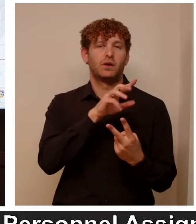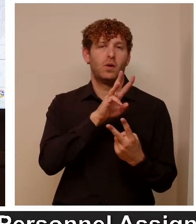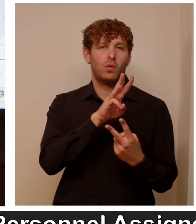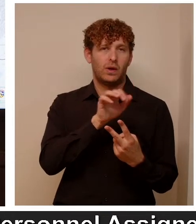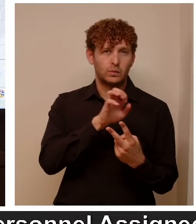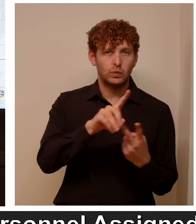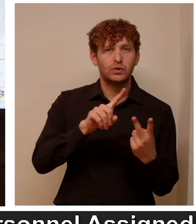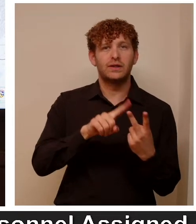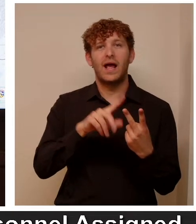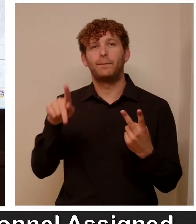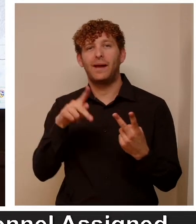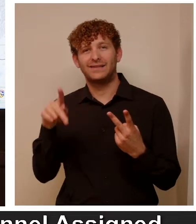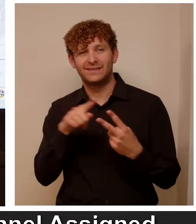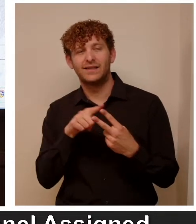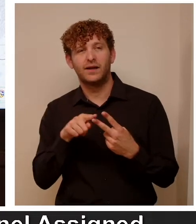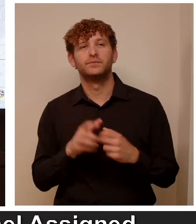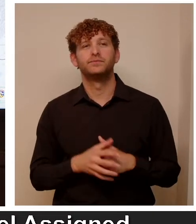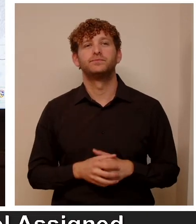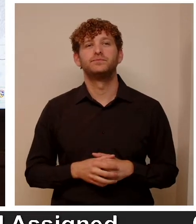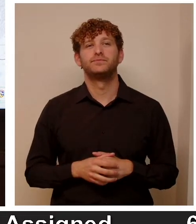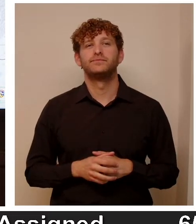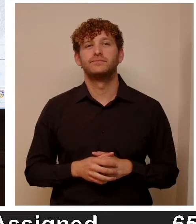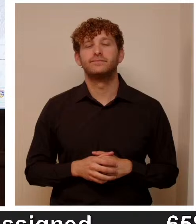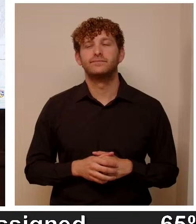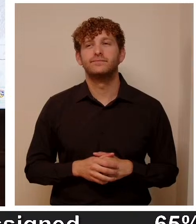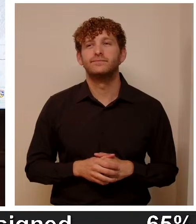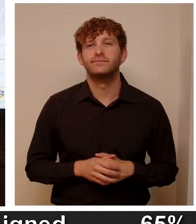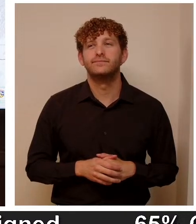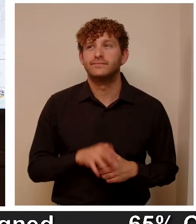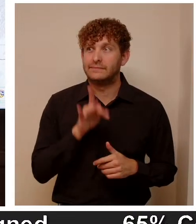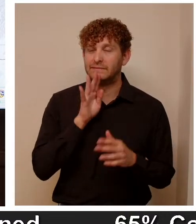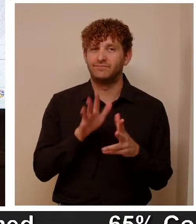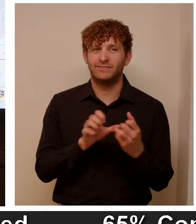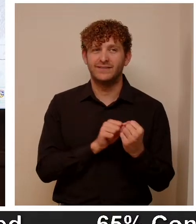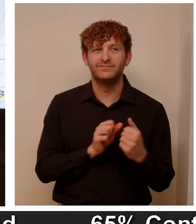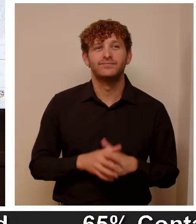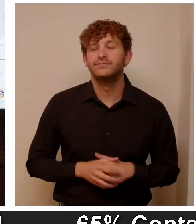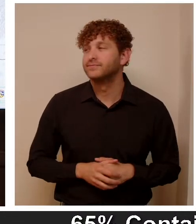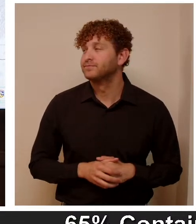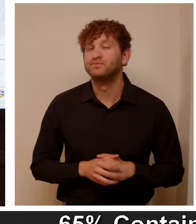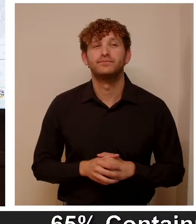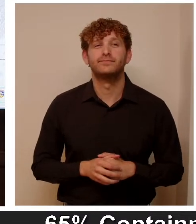Thank you. Next up, our incident commanders, Alex McBath and Jonathan Cox.